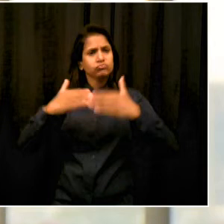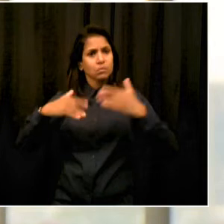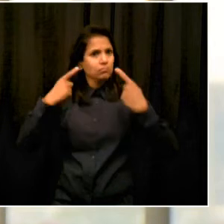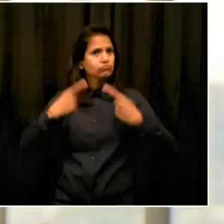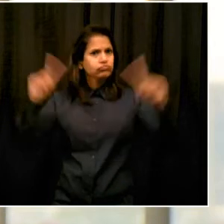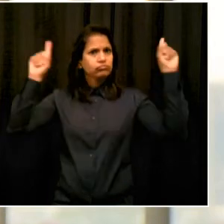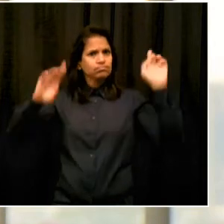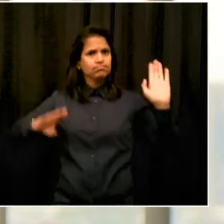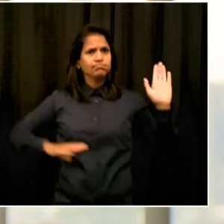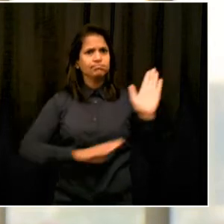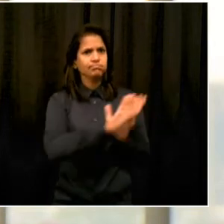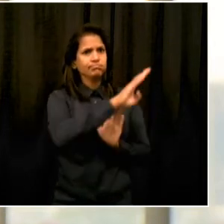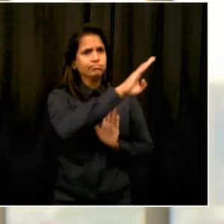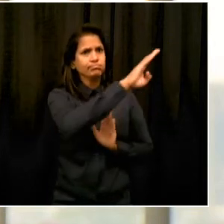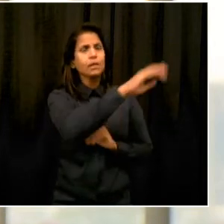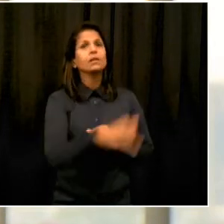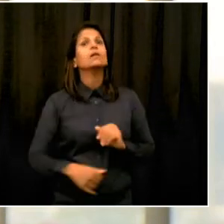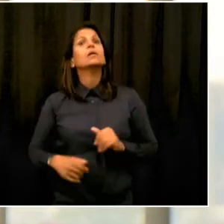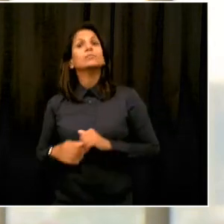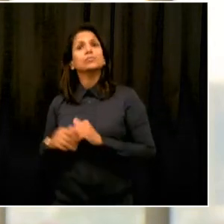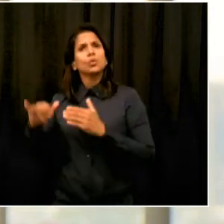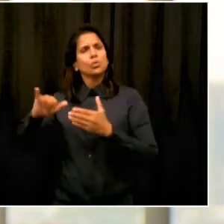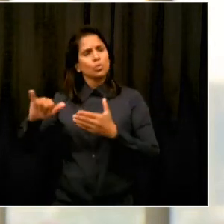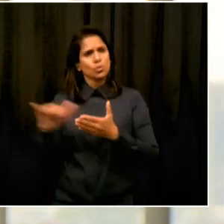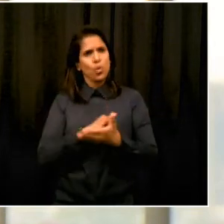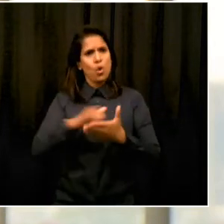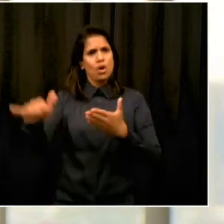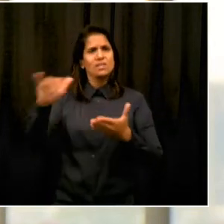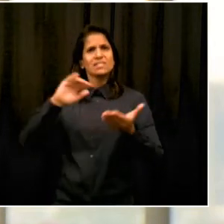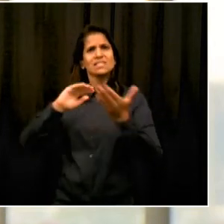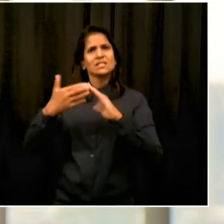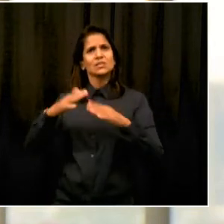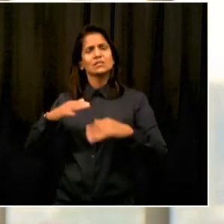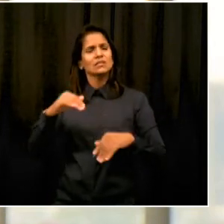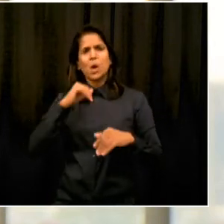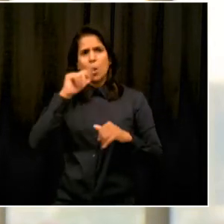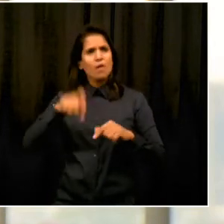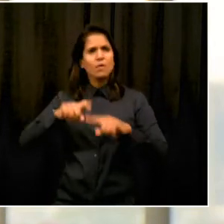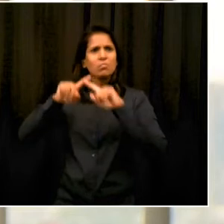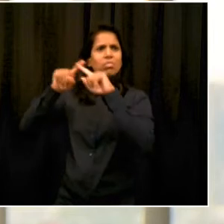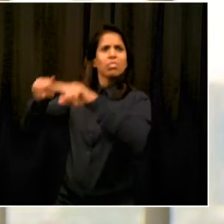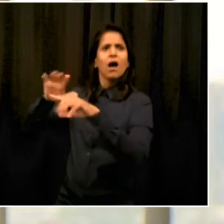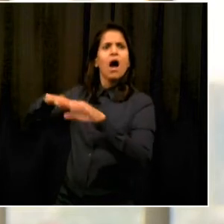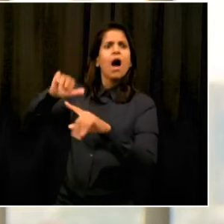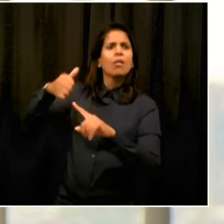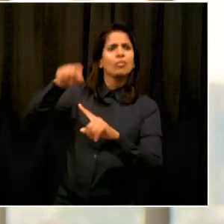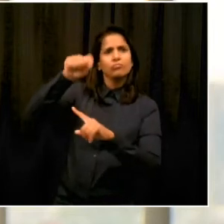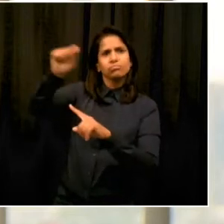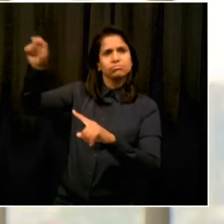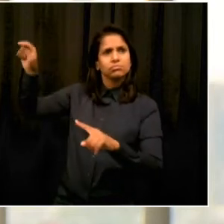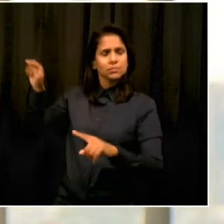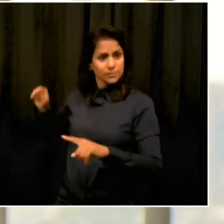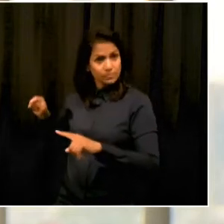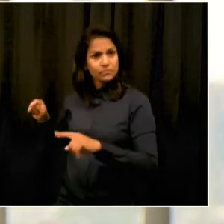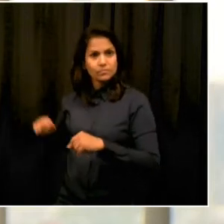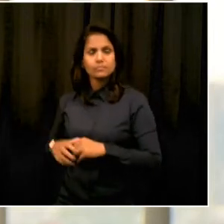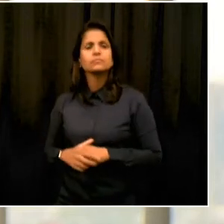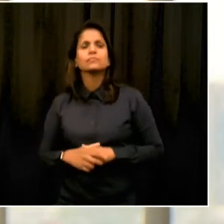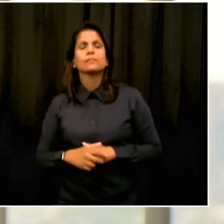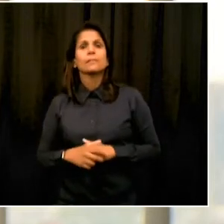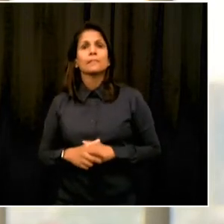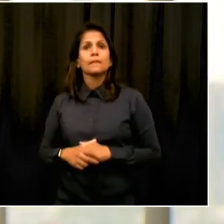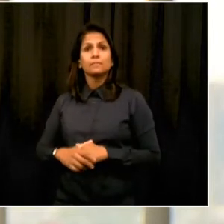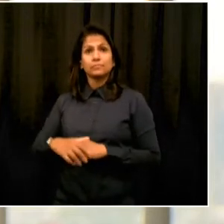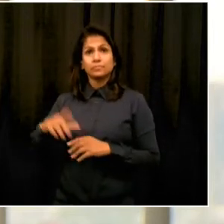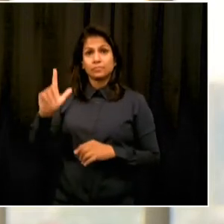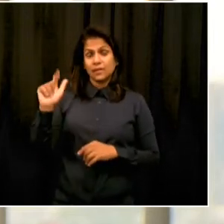right here in New York City. And PRL is just one component of the city's larger strategy to reopen and